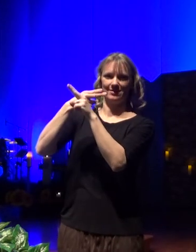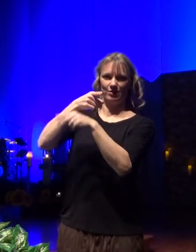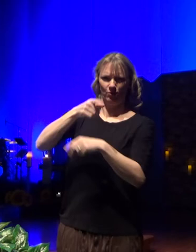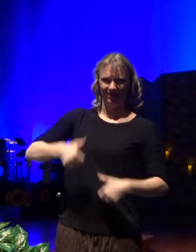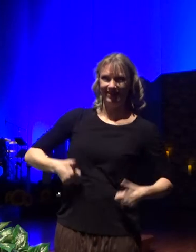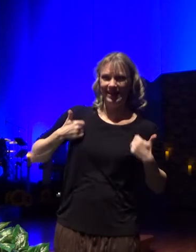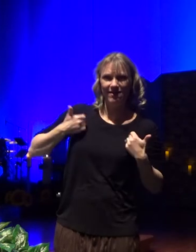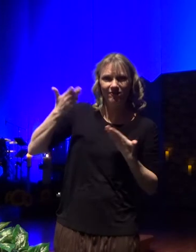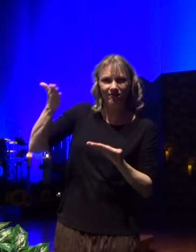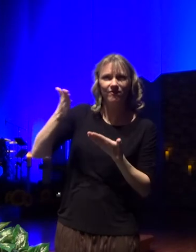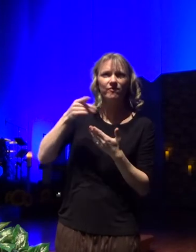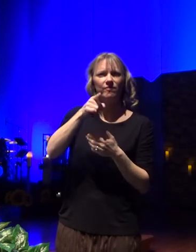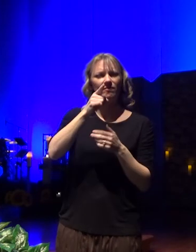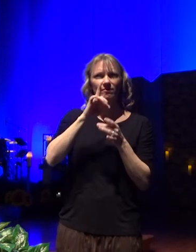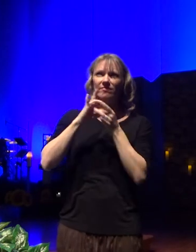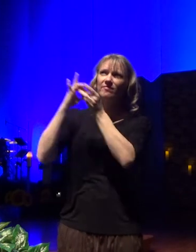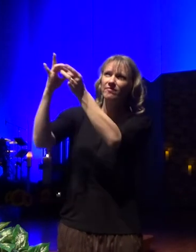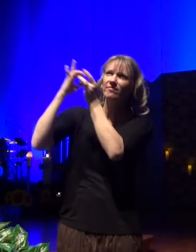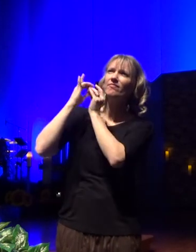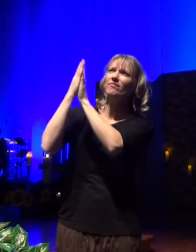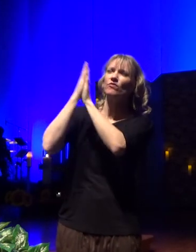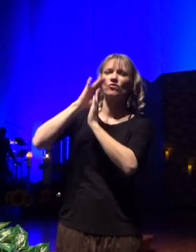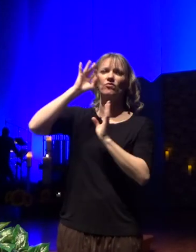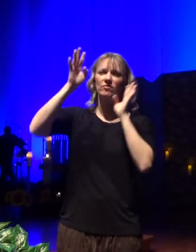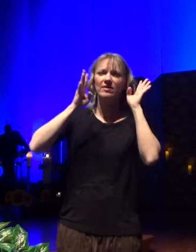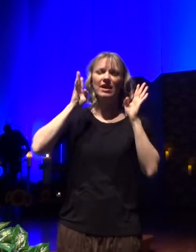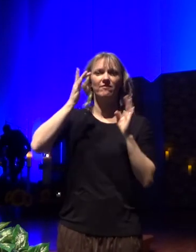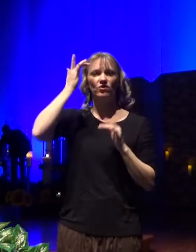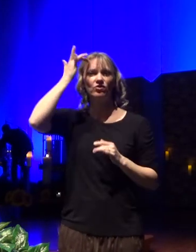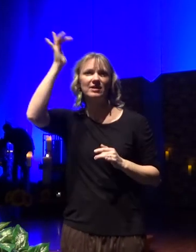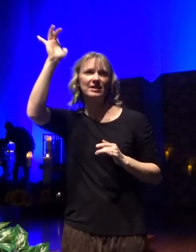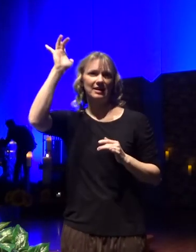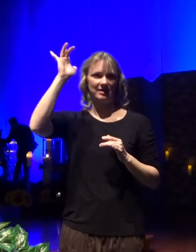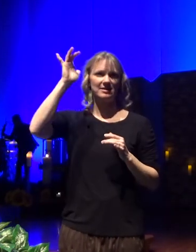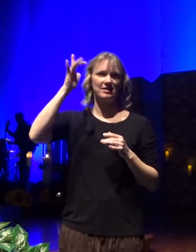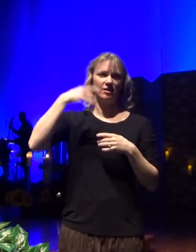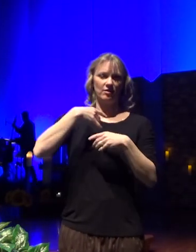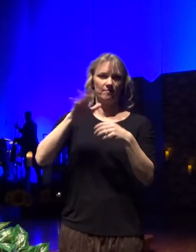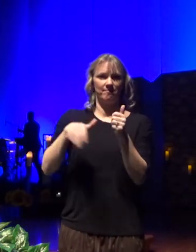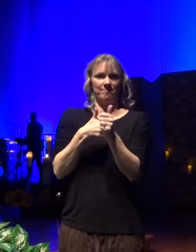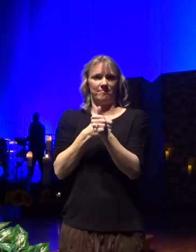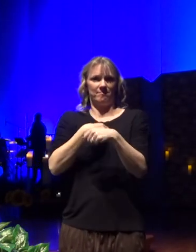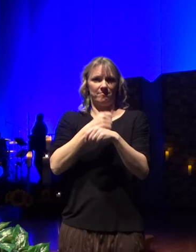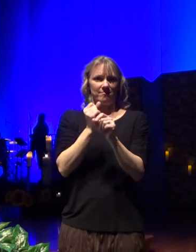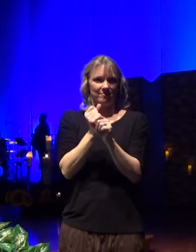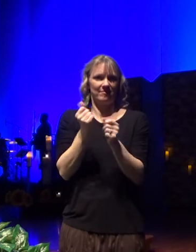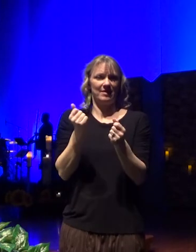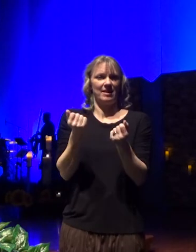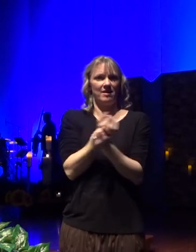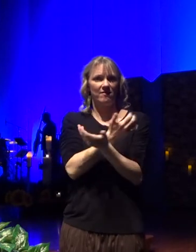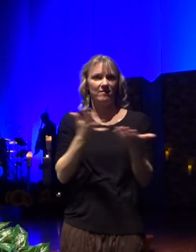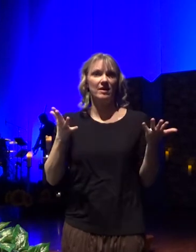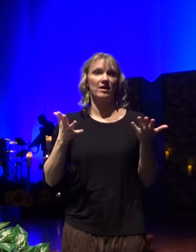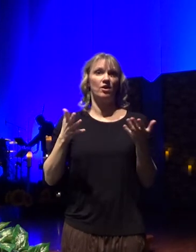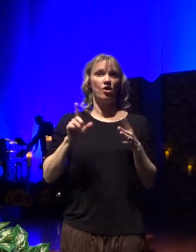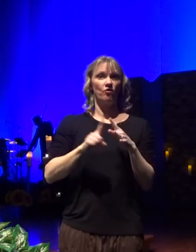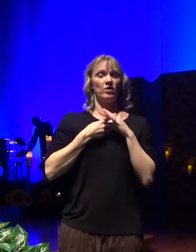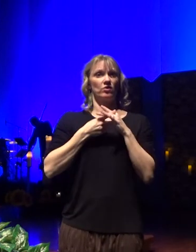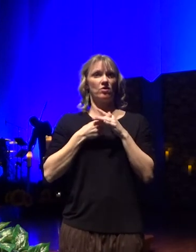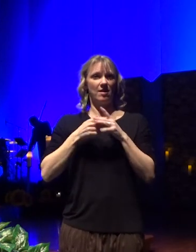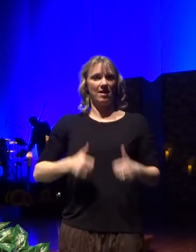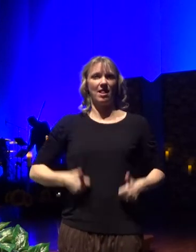live. You are one with the creative genius back of this vast array of ceaseless motion, this original flow of